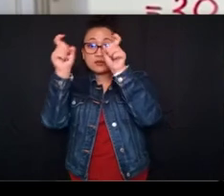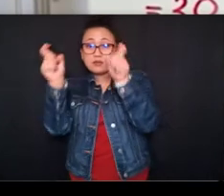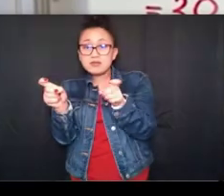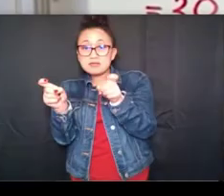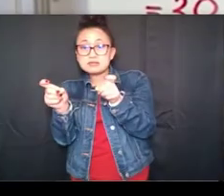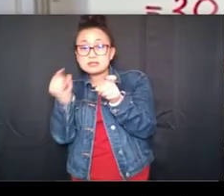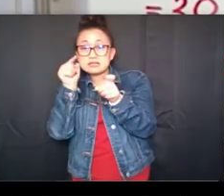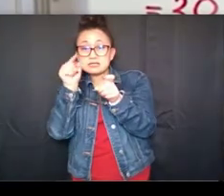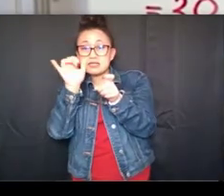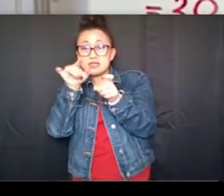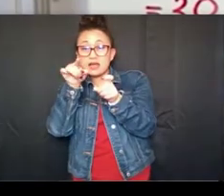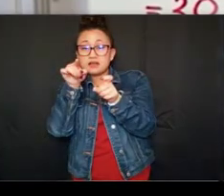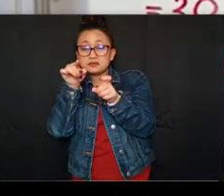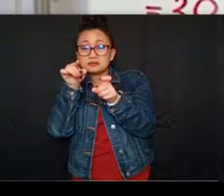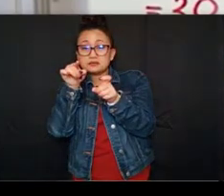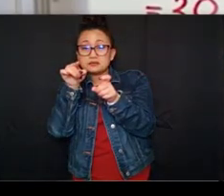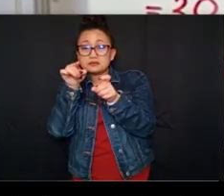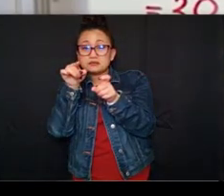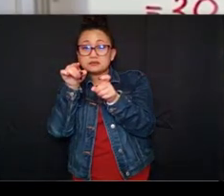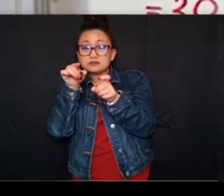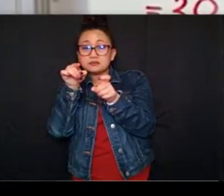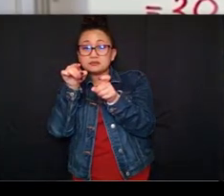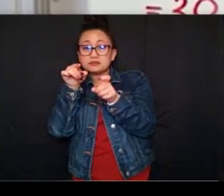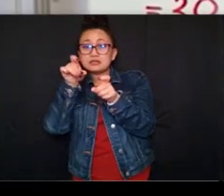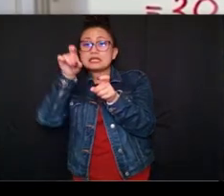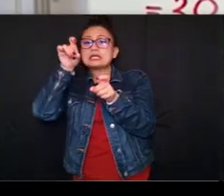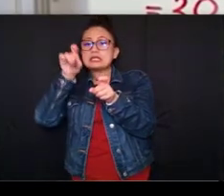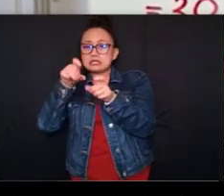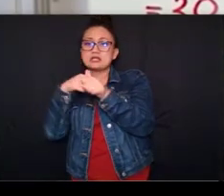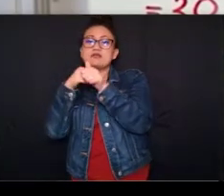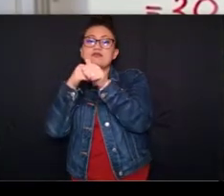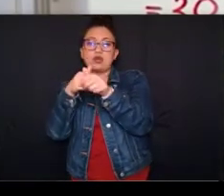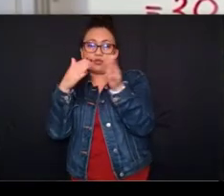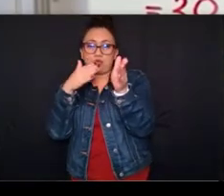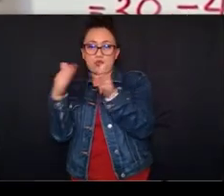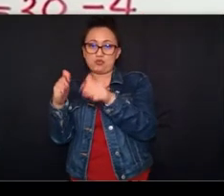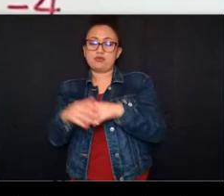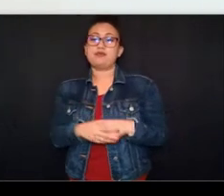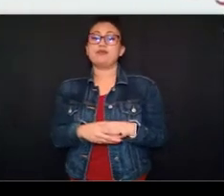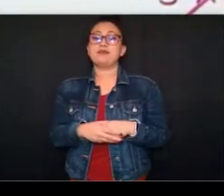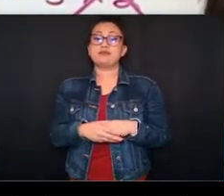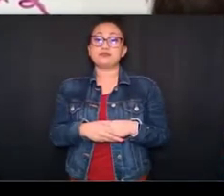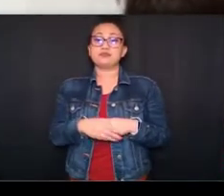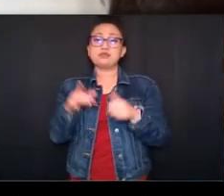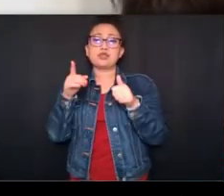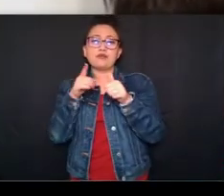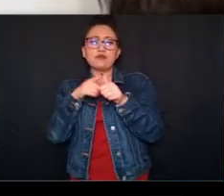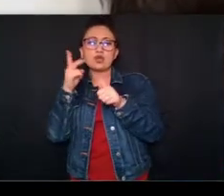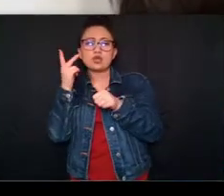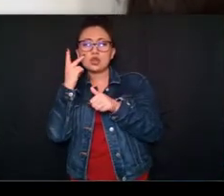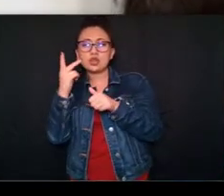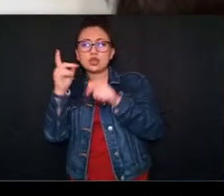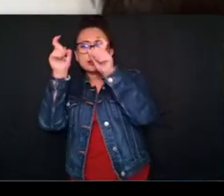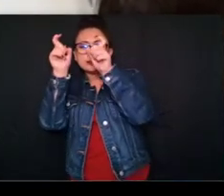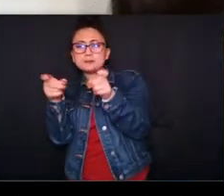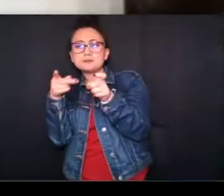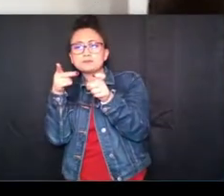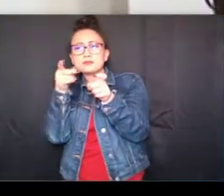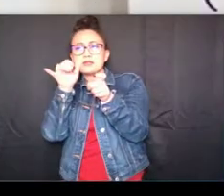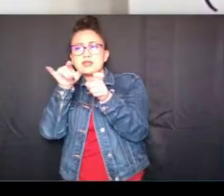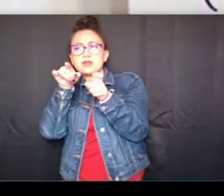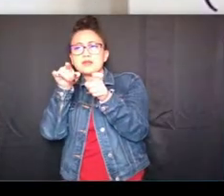parentheses, whatever is inside of there, you still need to follow this order. So we first look inside of the parentheses, and we look for any